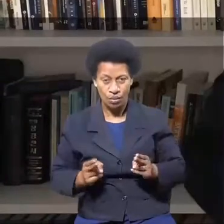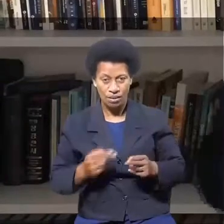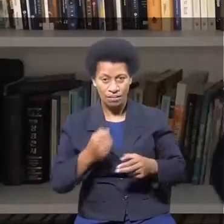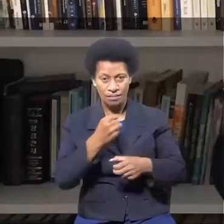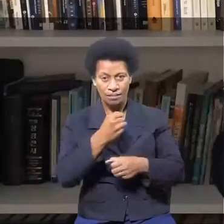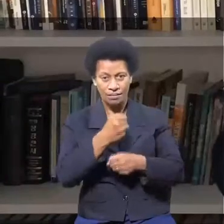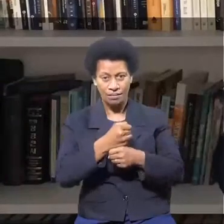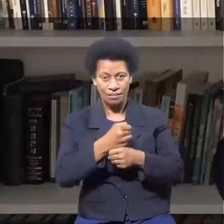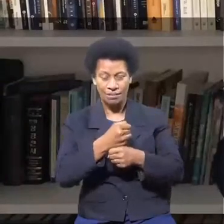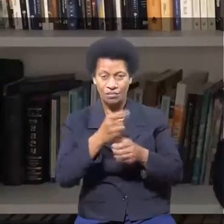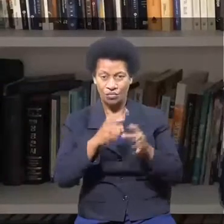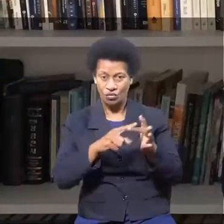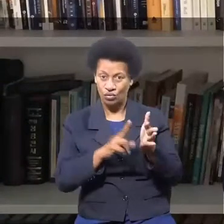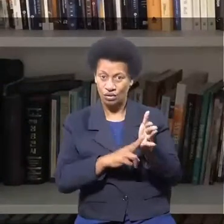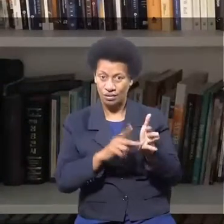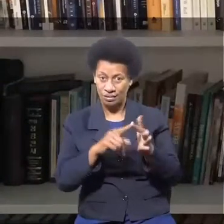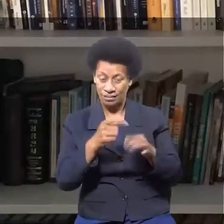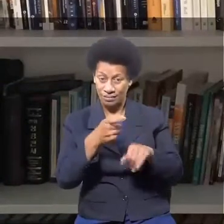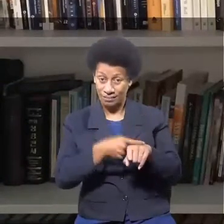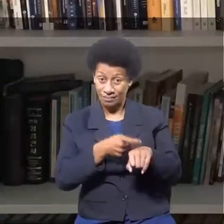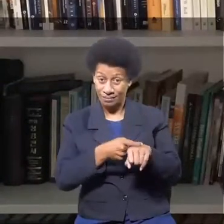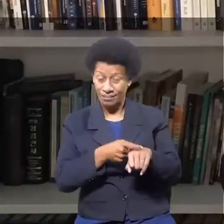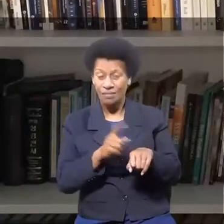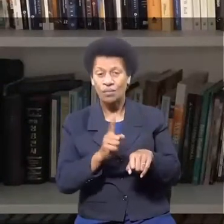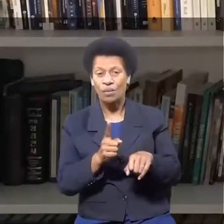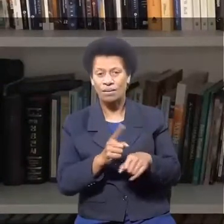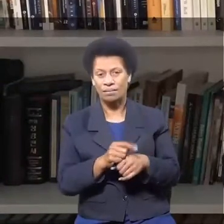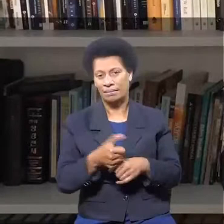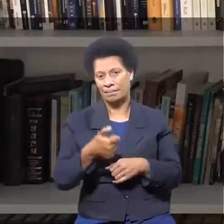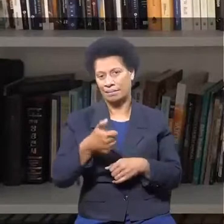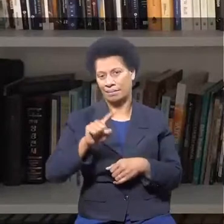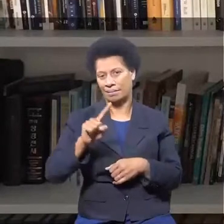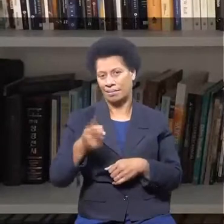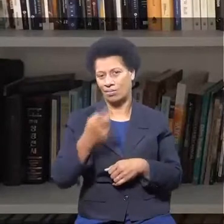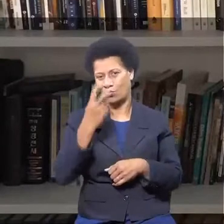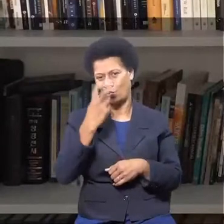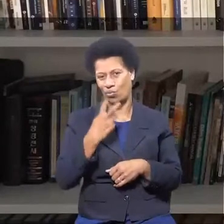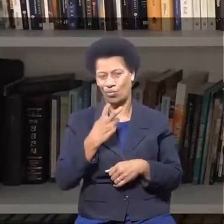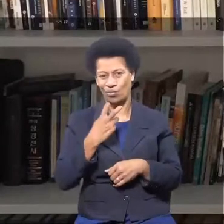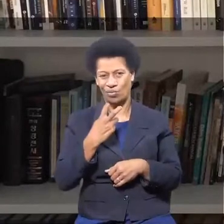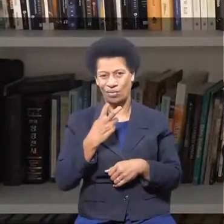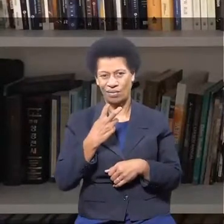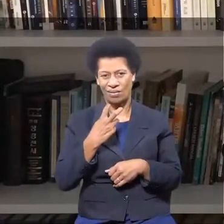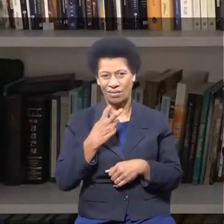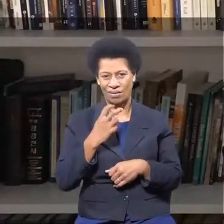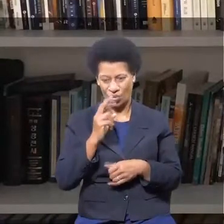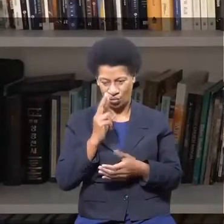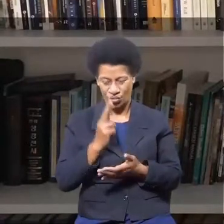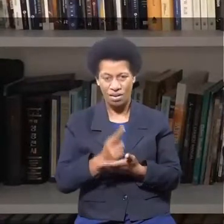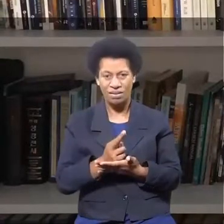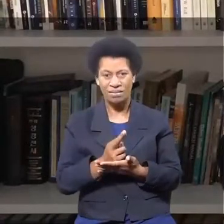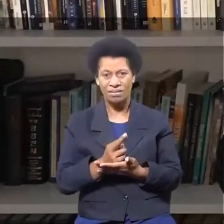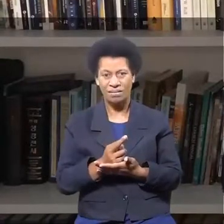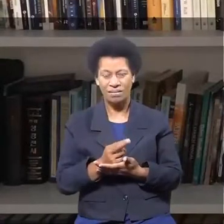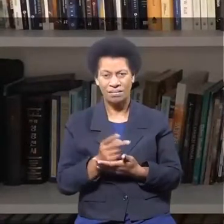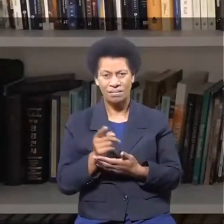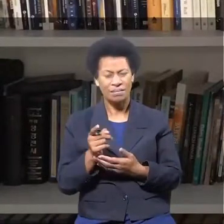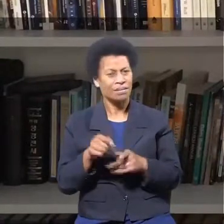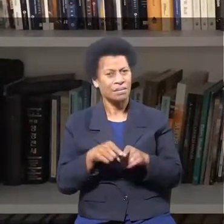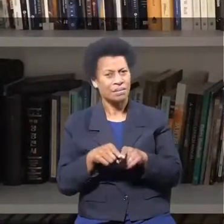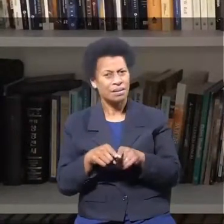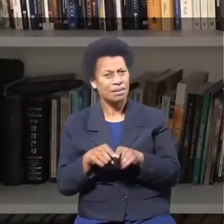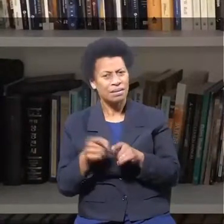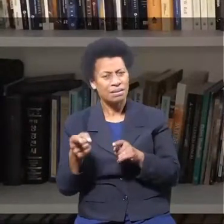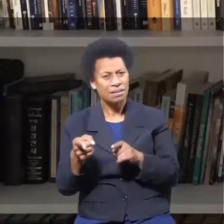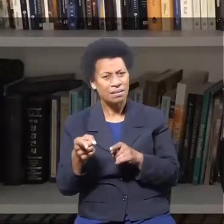genome or the human genetic material can only be about 6,000 years old. What that